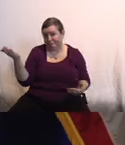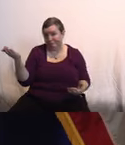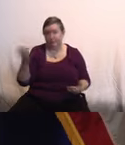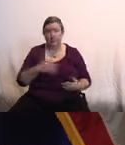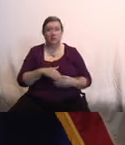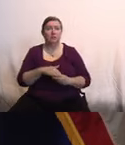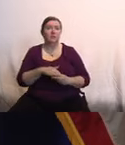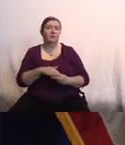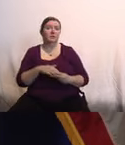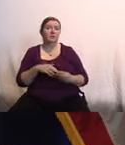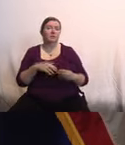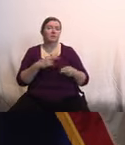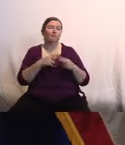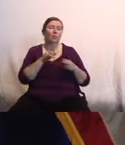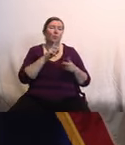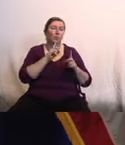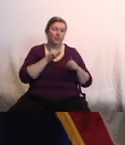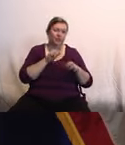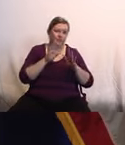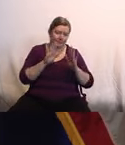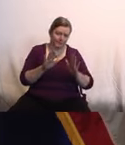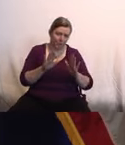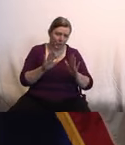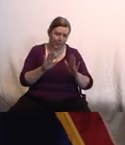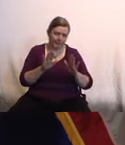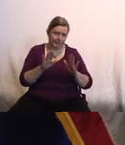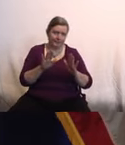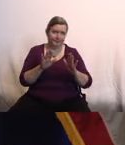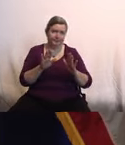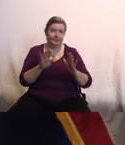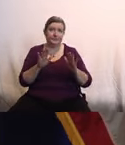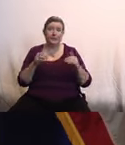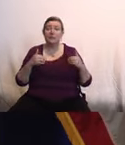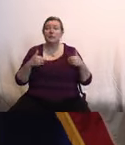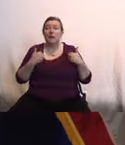going to talk about the deaths in the pediatric cases as well.